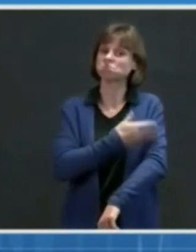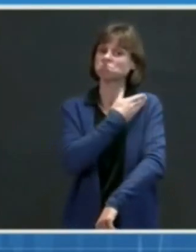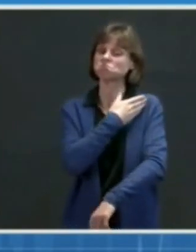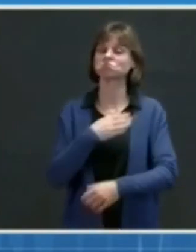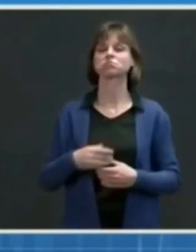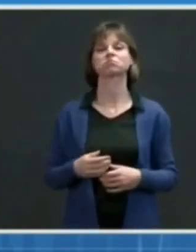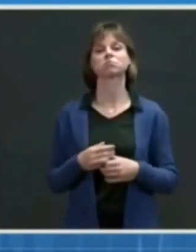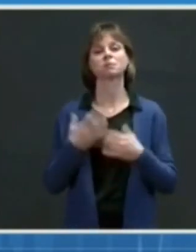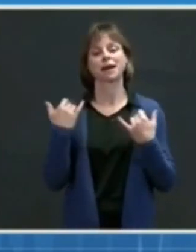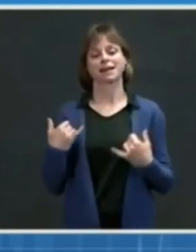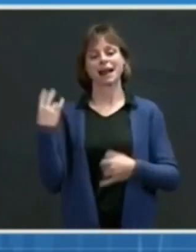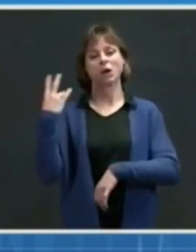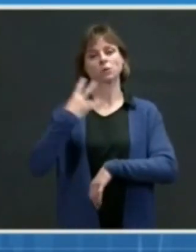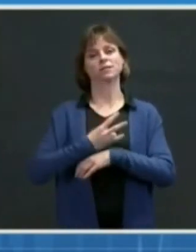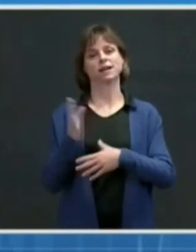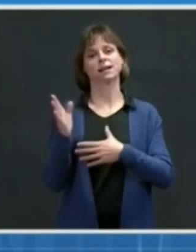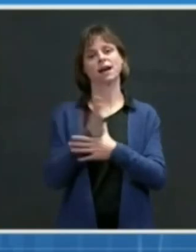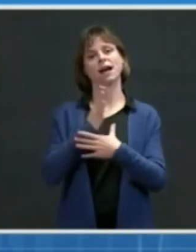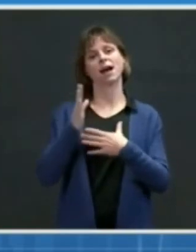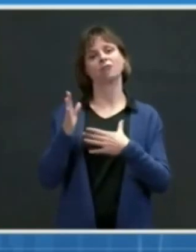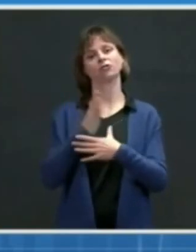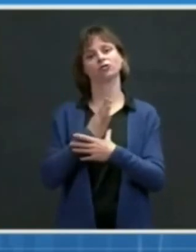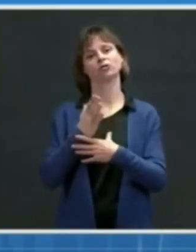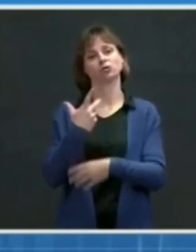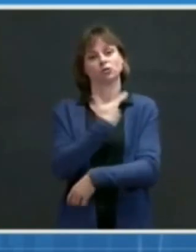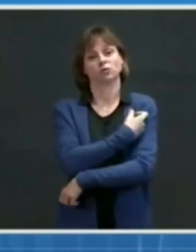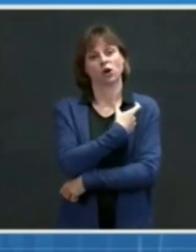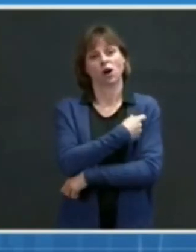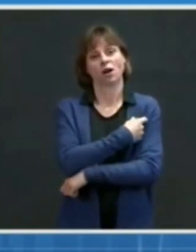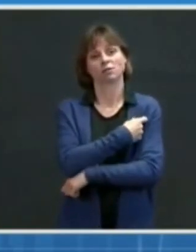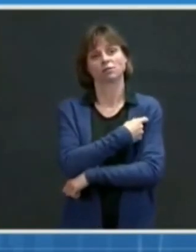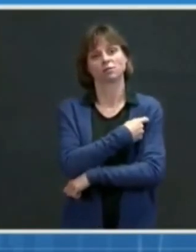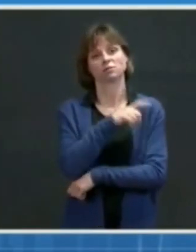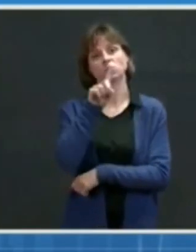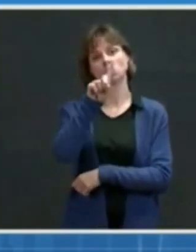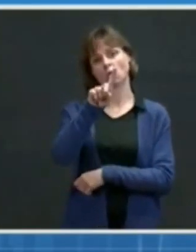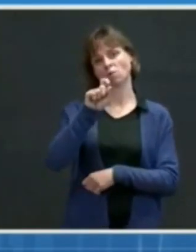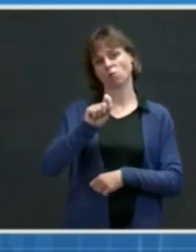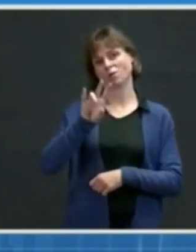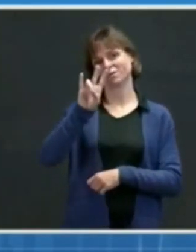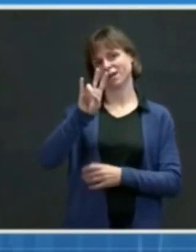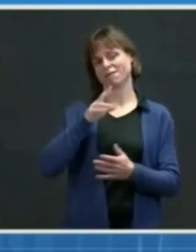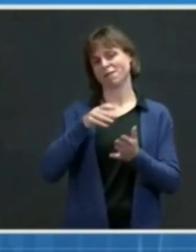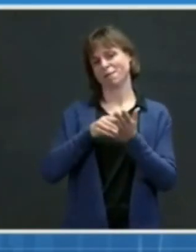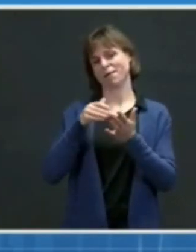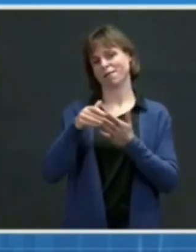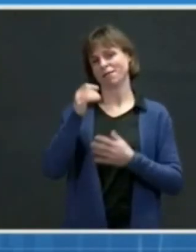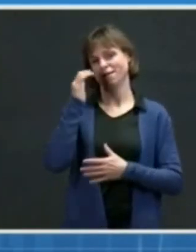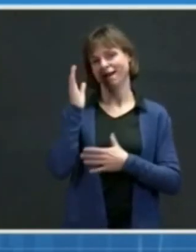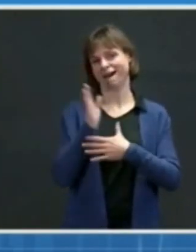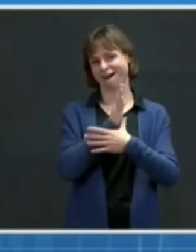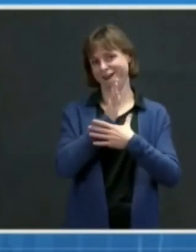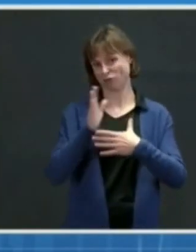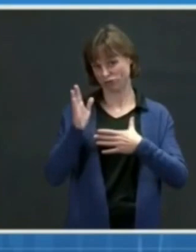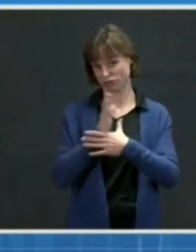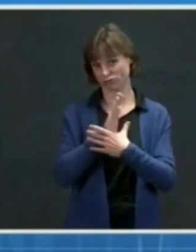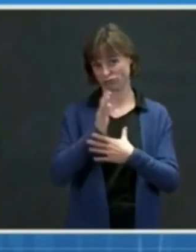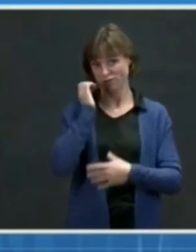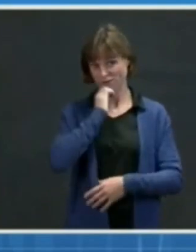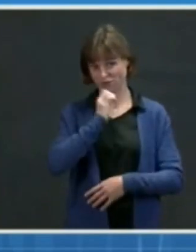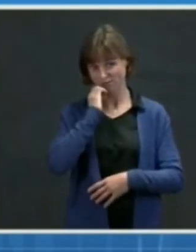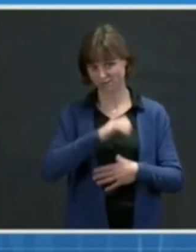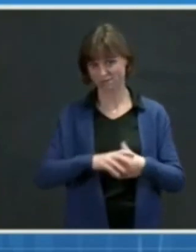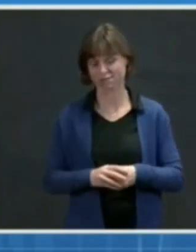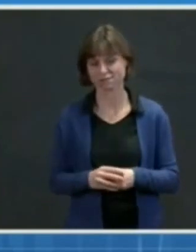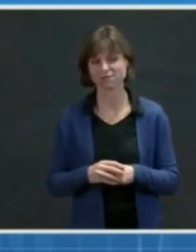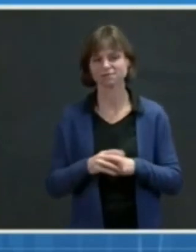average daily doses administered is now 1.7 million average daily shots per day,